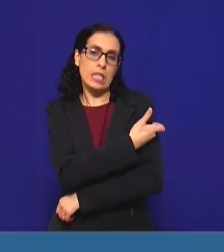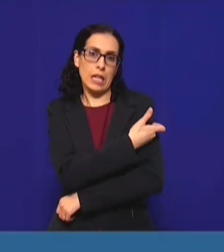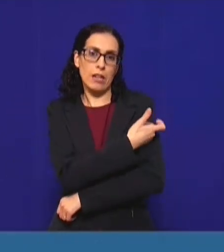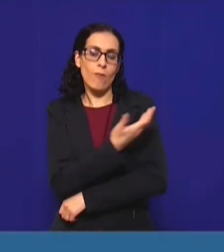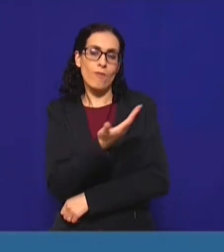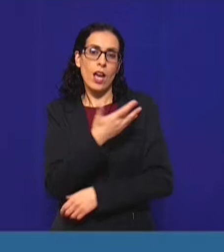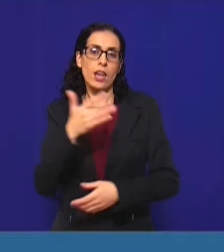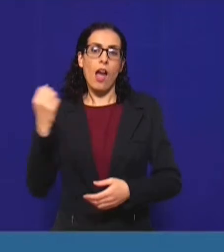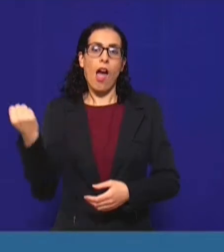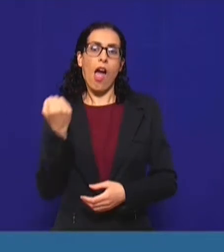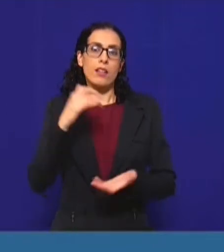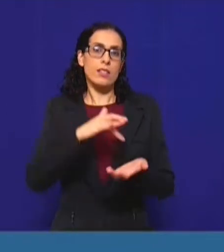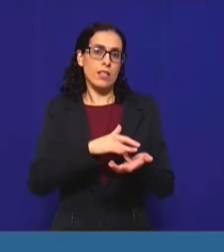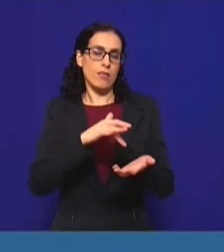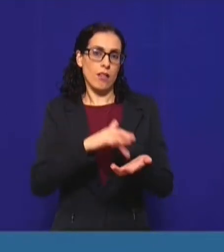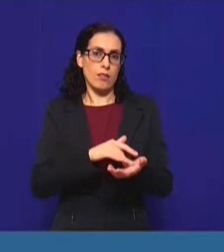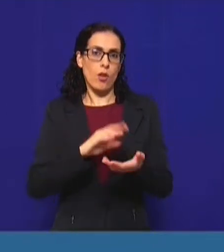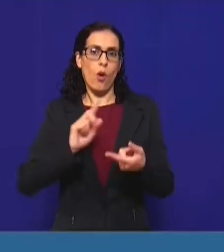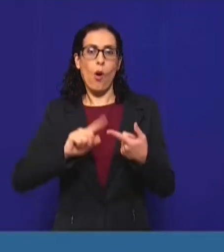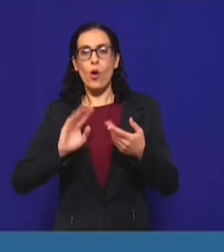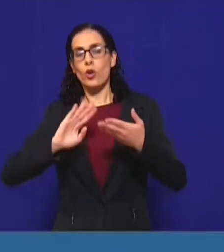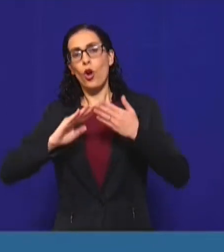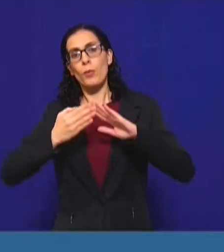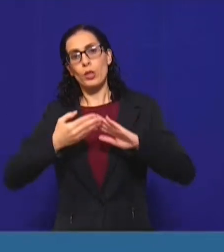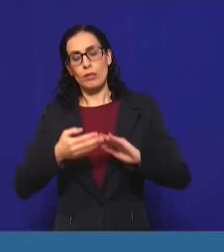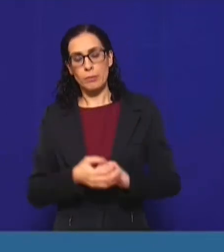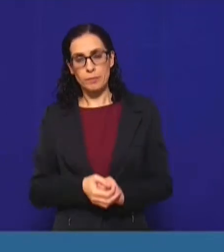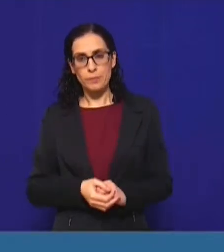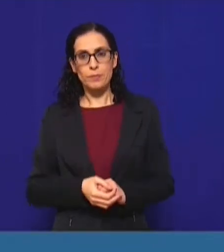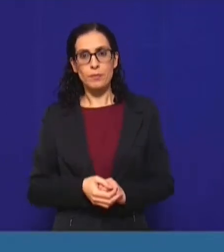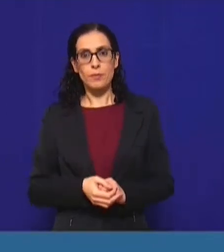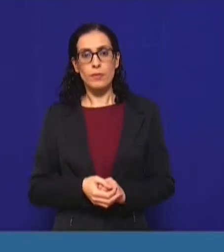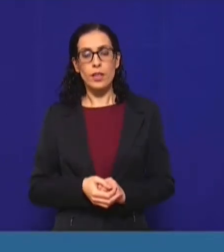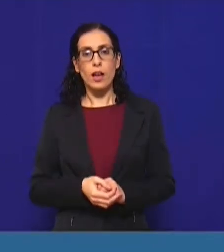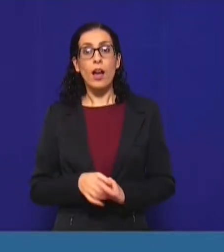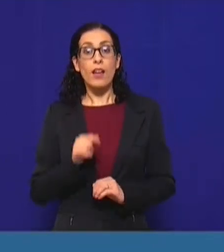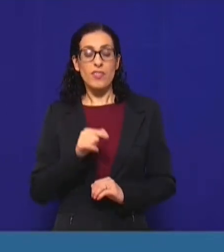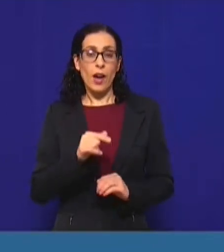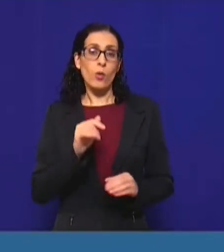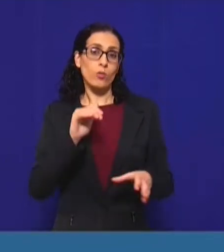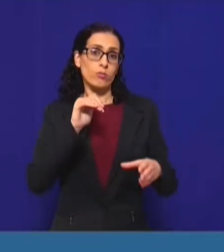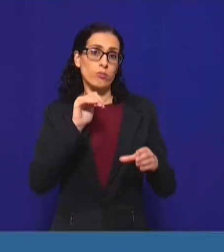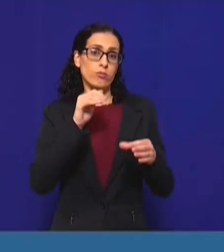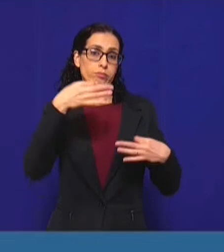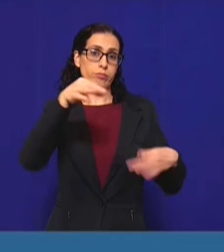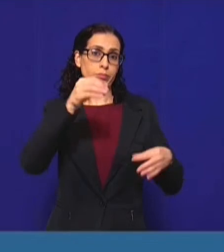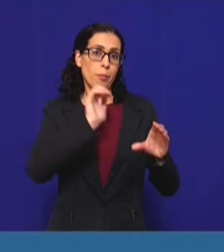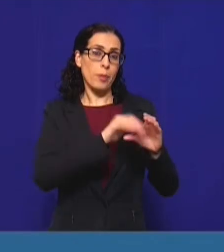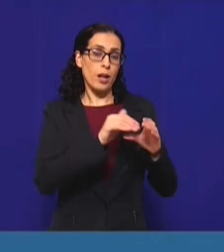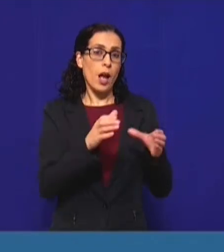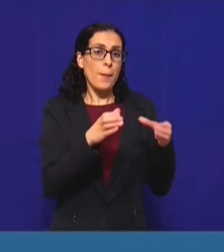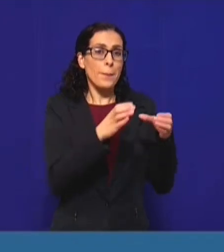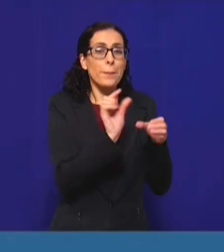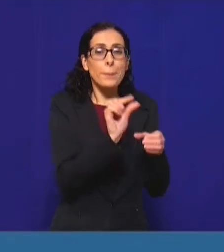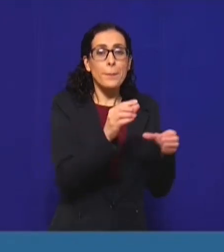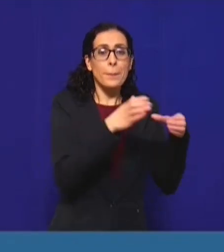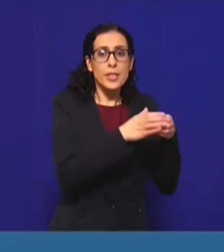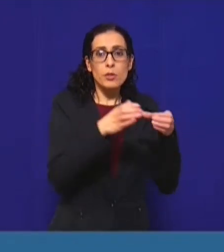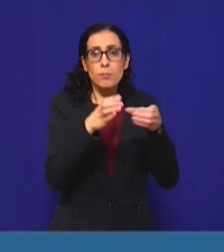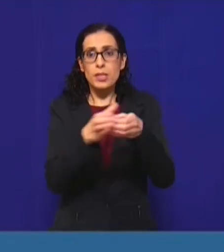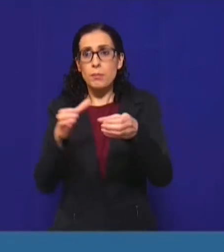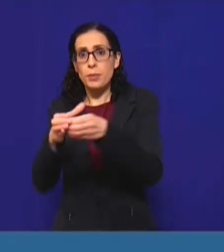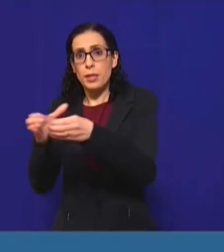as the community clinics. We will be sending these invitations in batches, so kindly, there's no need to call us until you receive